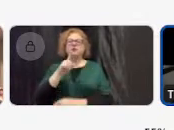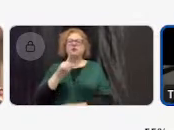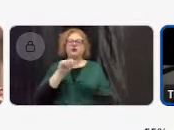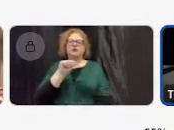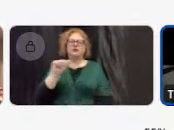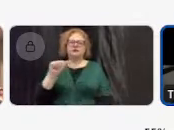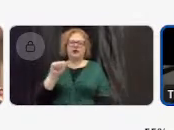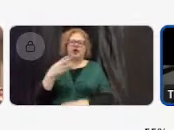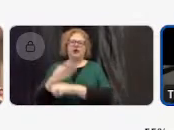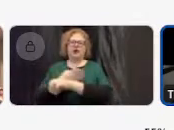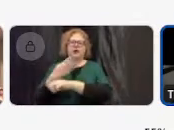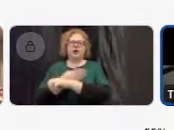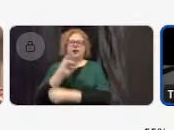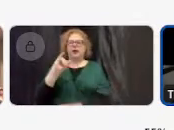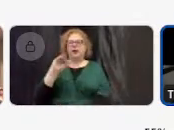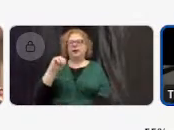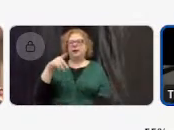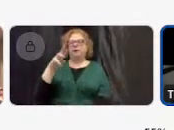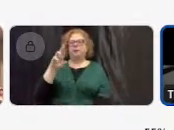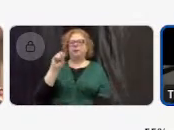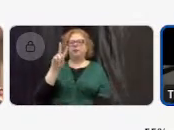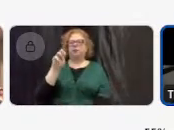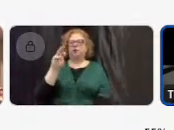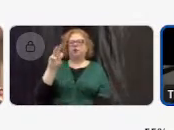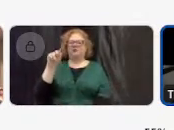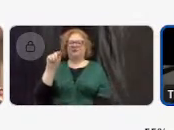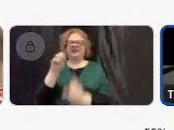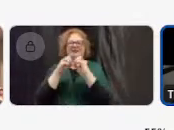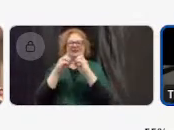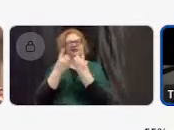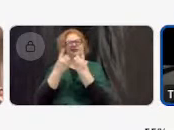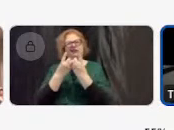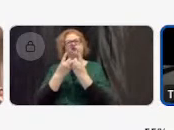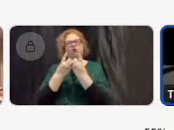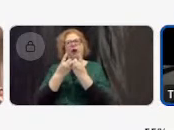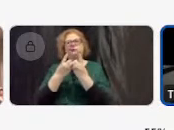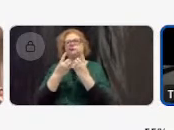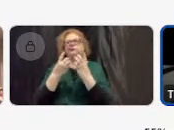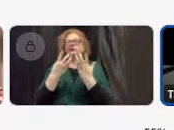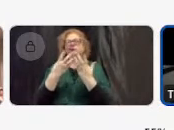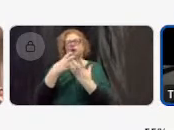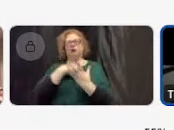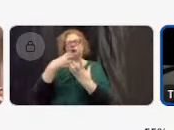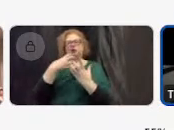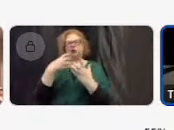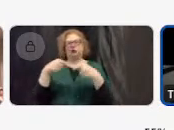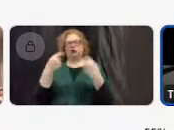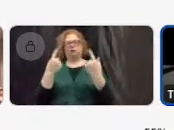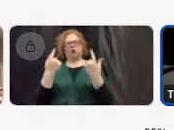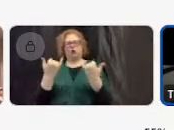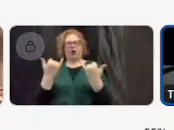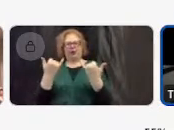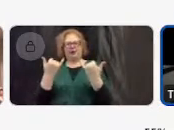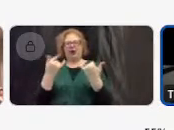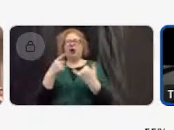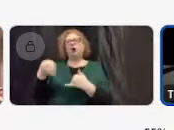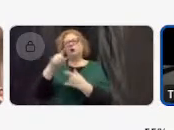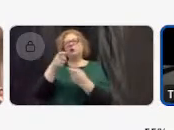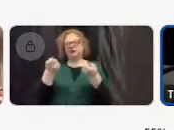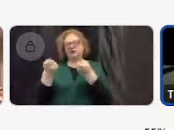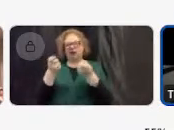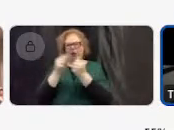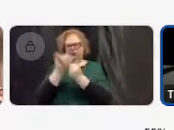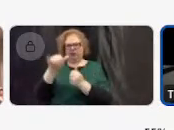this area, and y'all have dealt with that before. litigation has